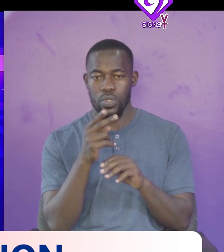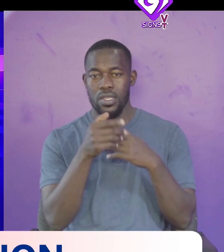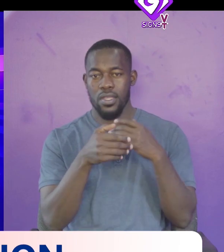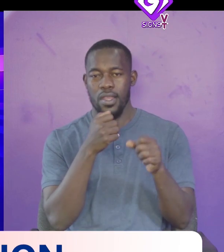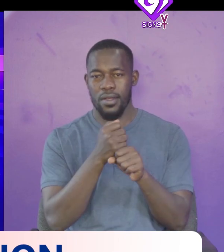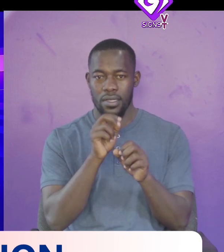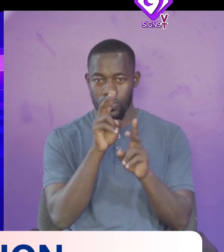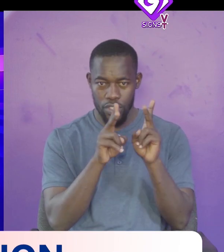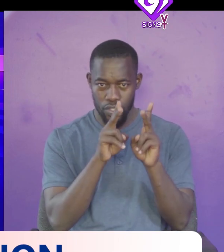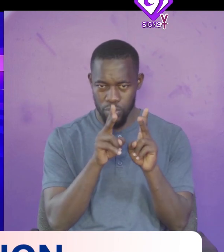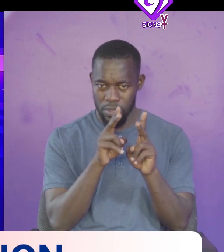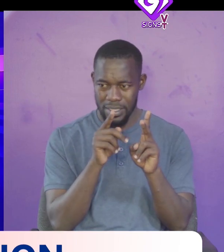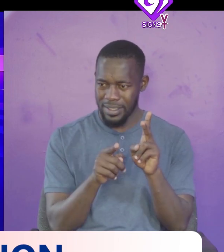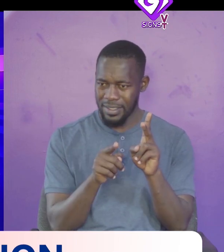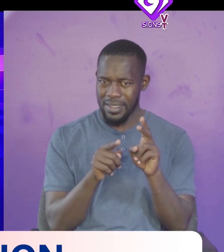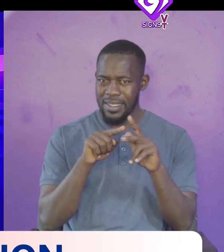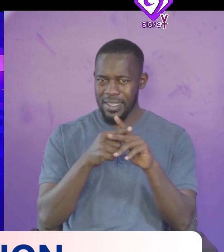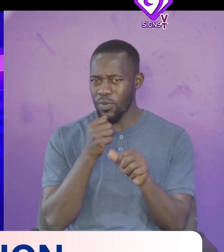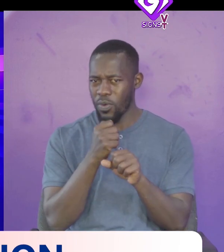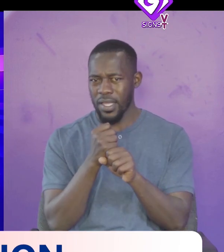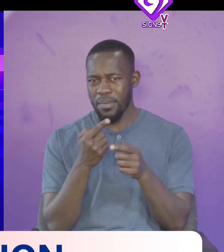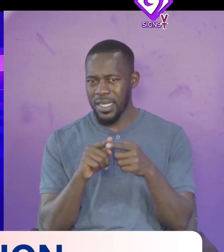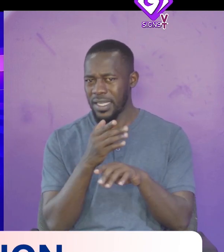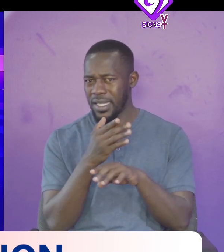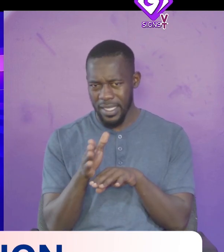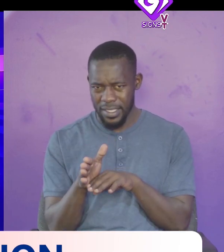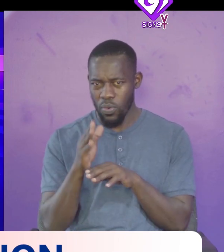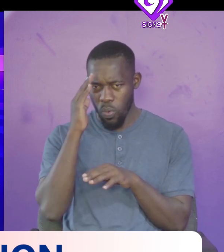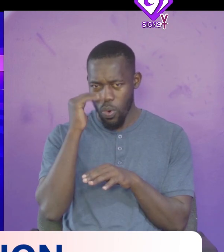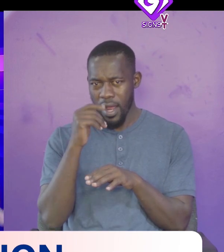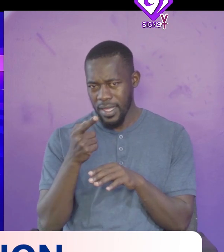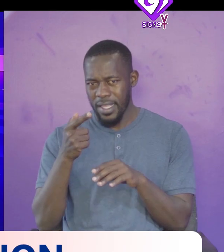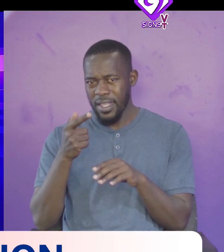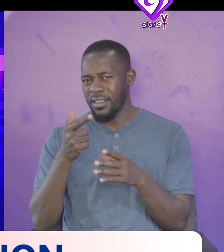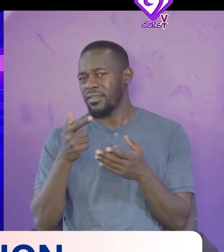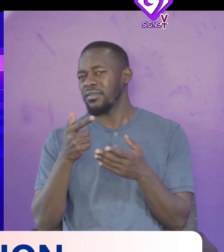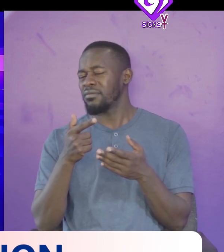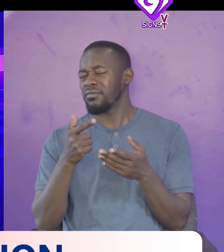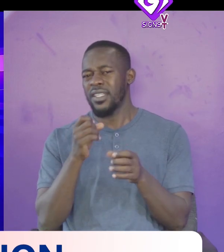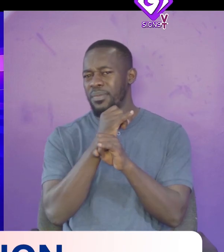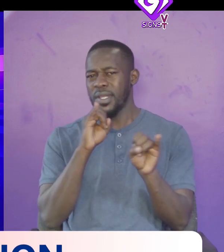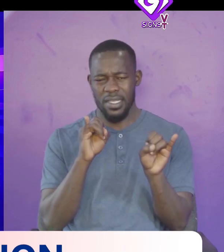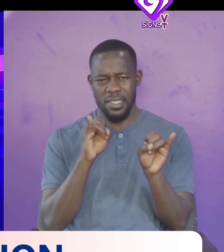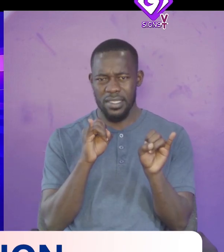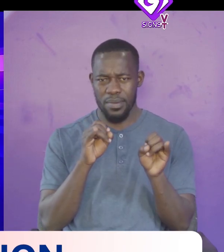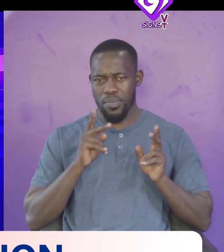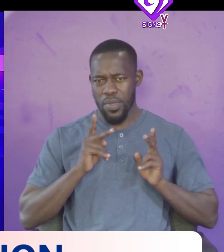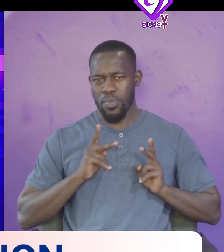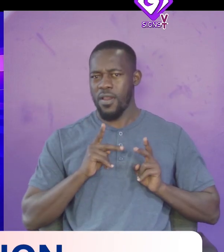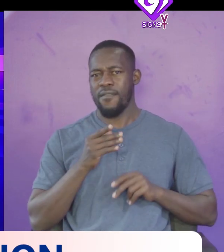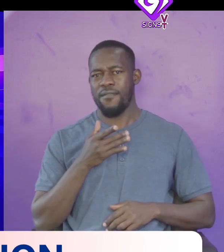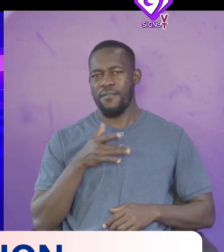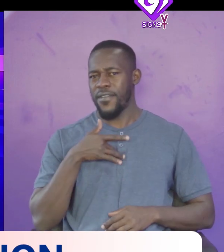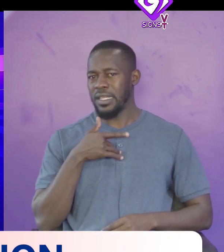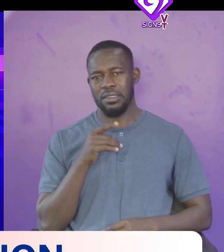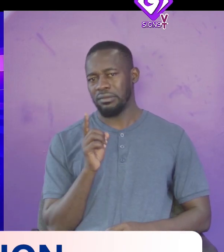was very late for people because we felt that as independent candidates, that is like an ambush. So we went to court in April of 13th